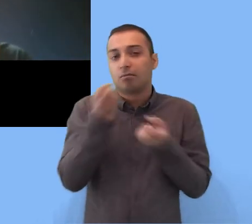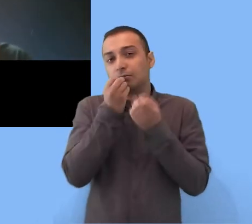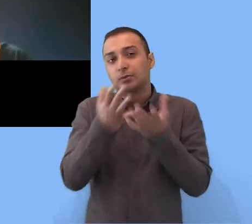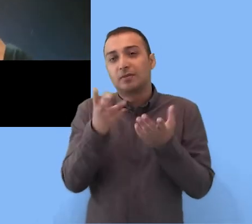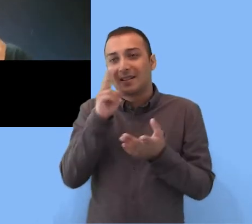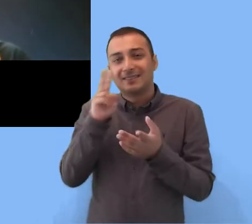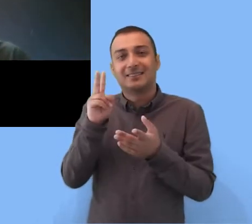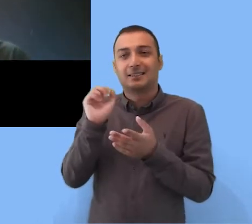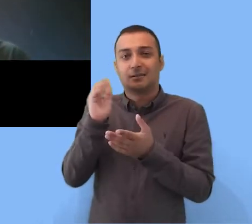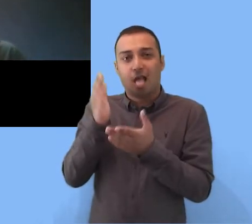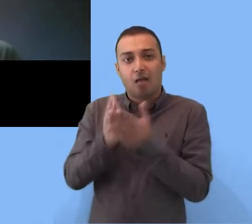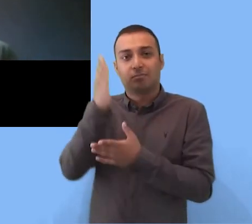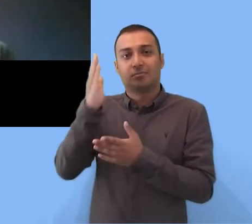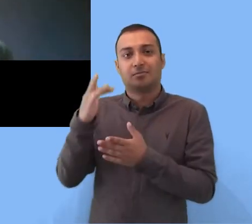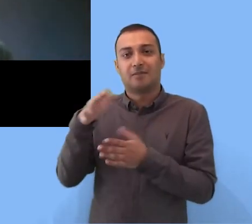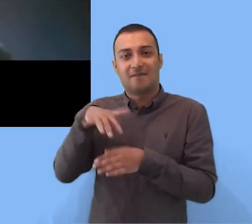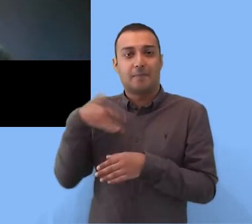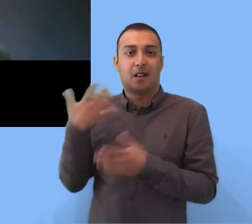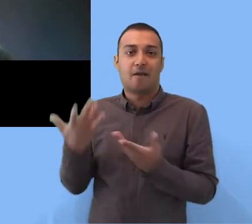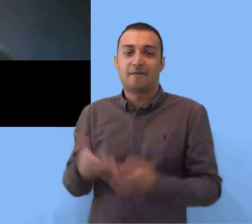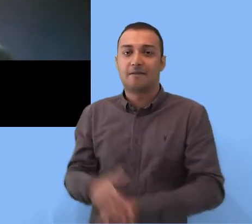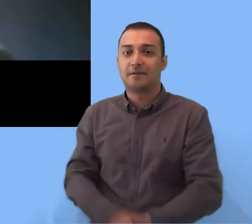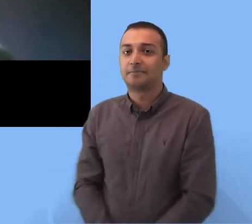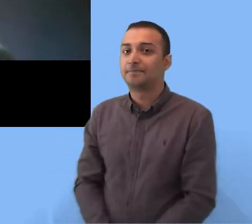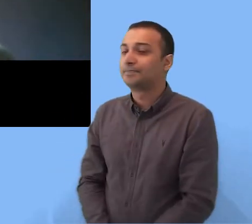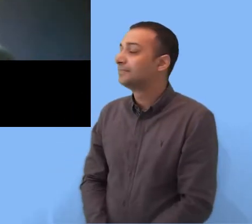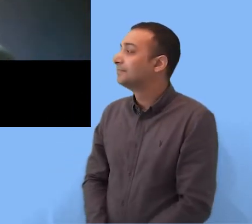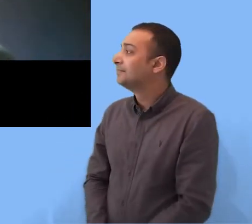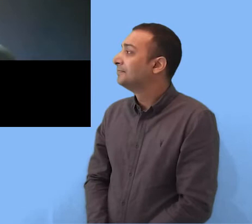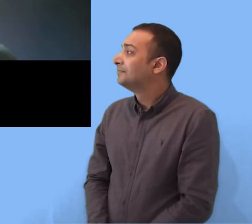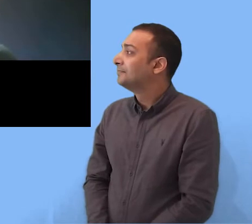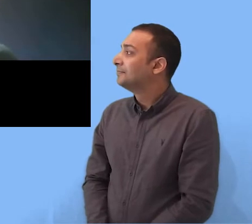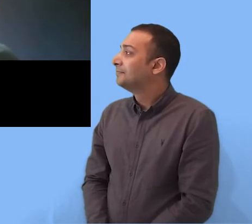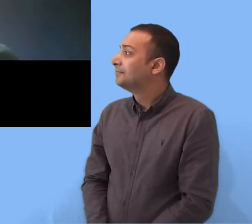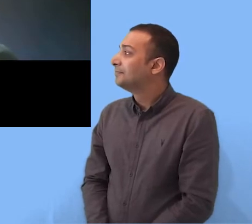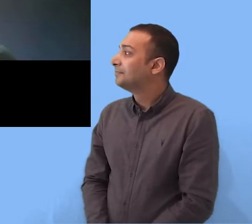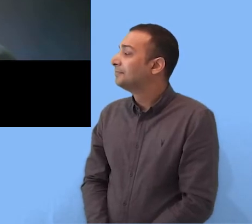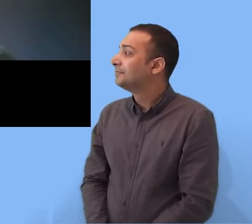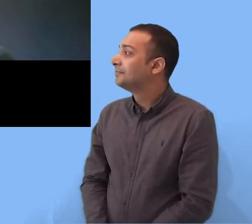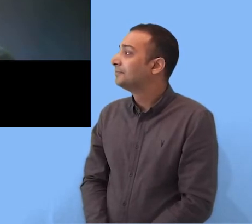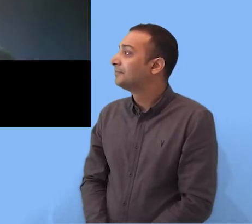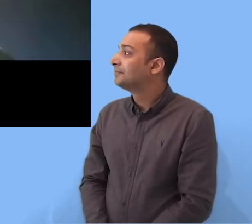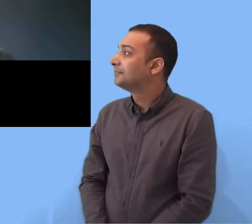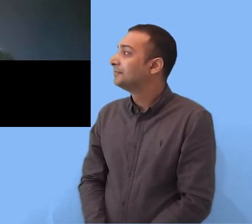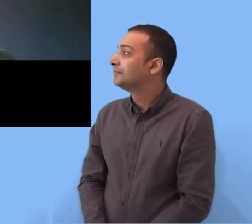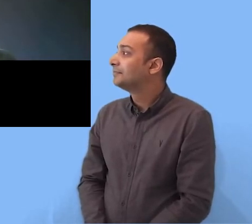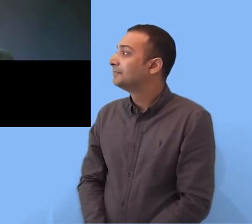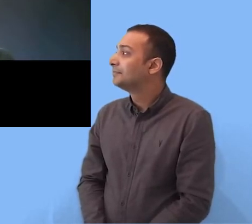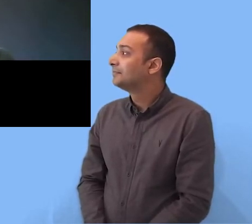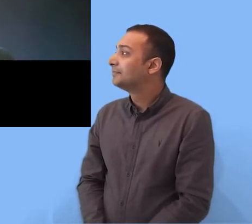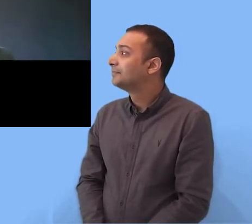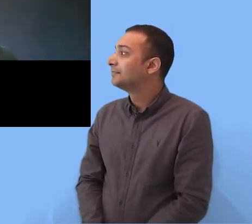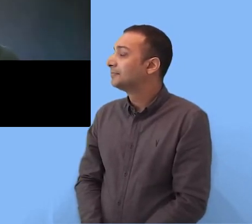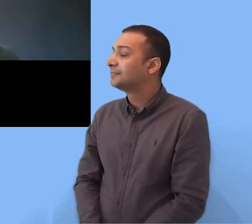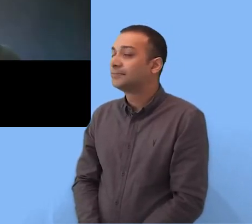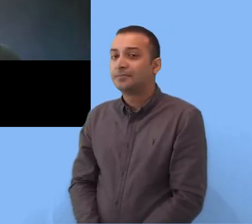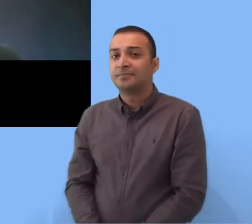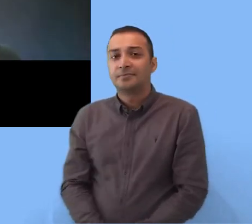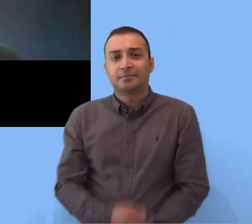Yeah, great. Thank you. So the next question we had in was around the preconceptions. So you talked